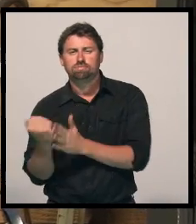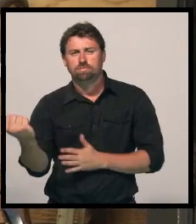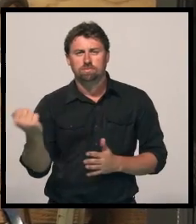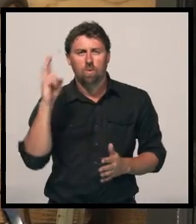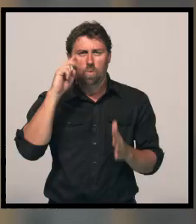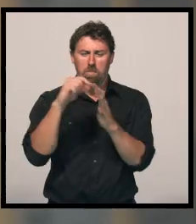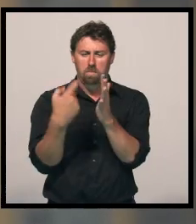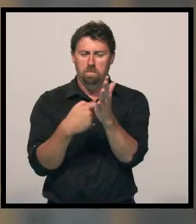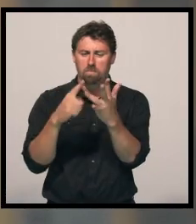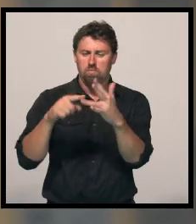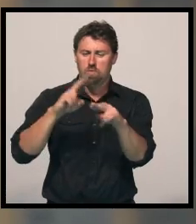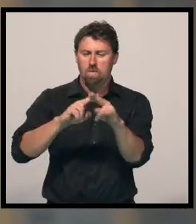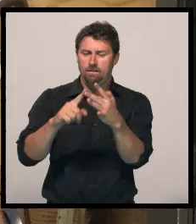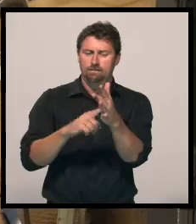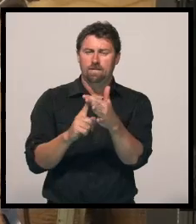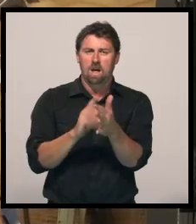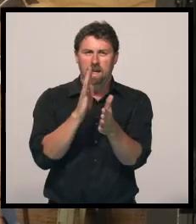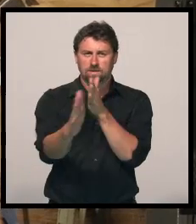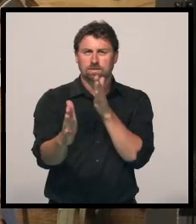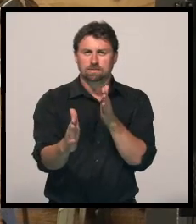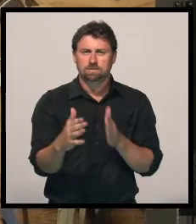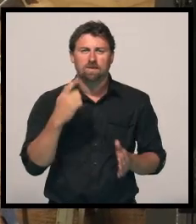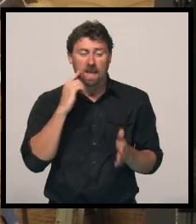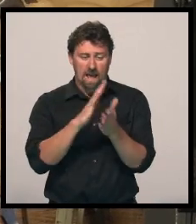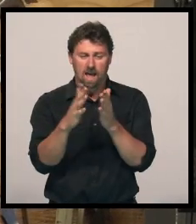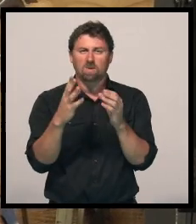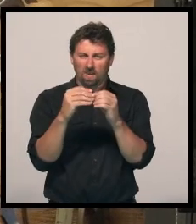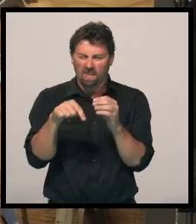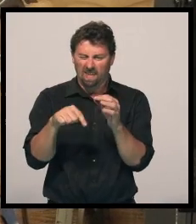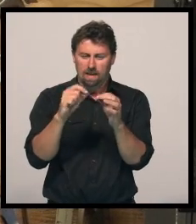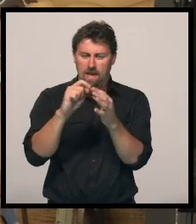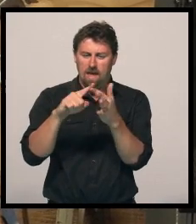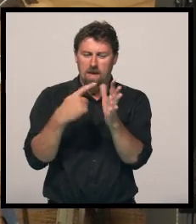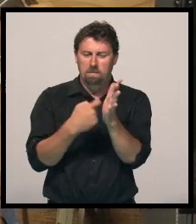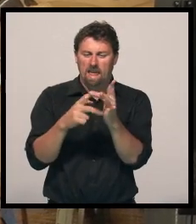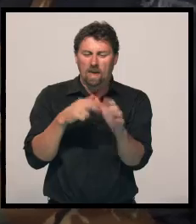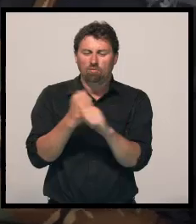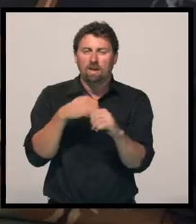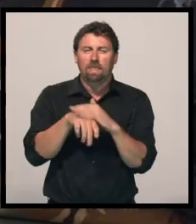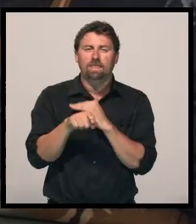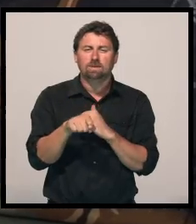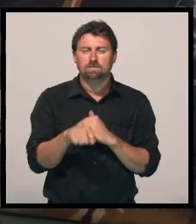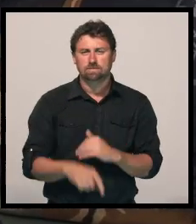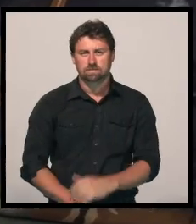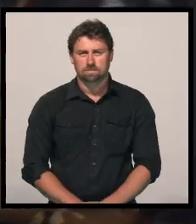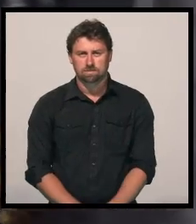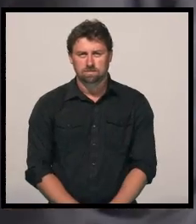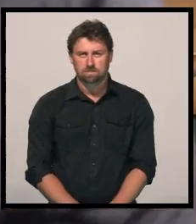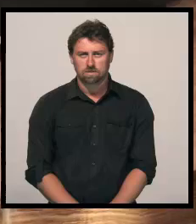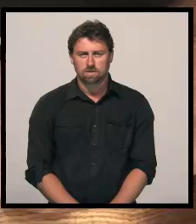It's a straight cutter with a bearing on it. So let's just go over to the router, and we'll use this.